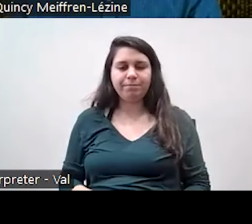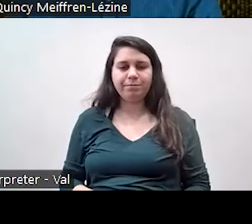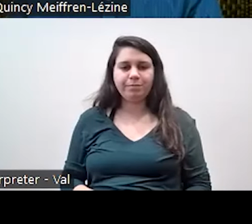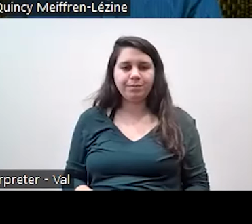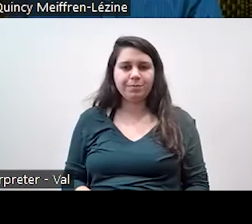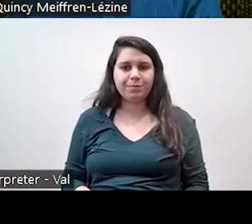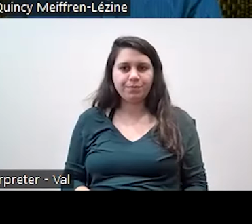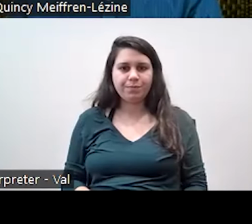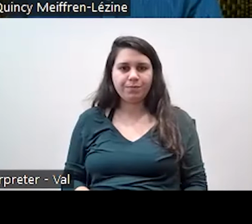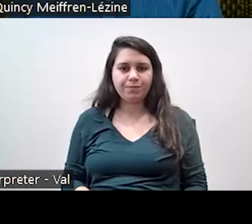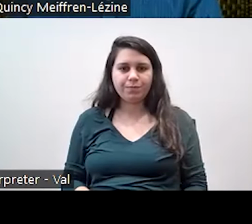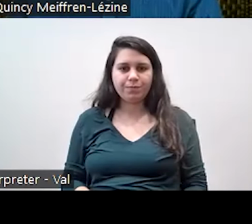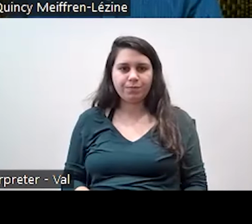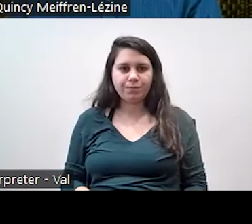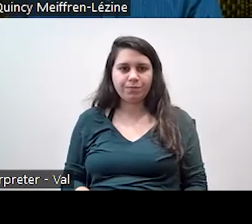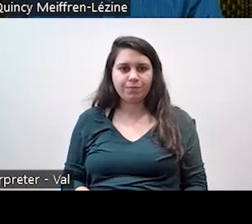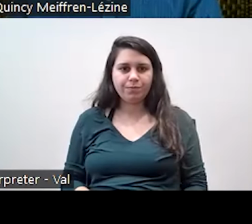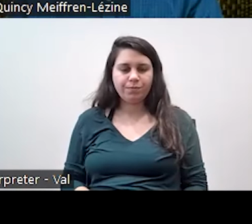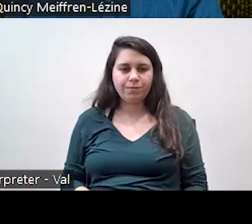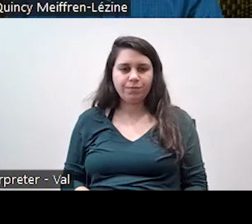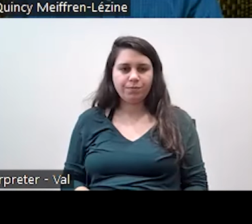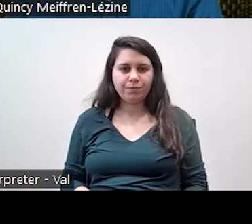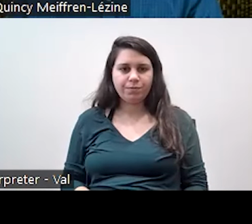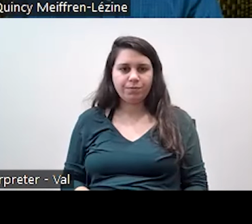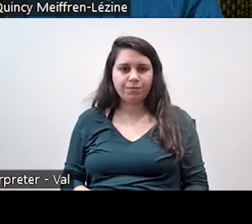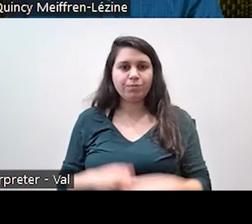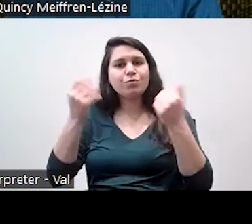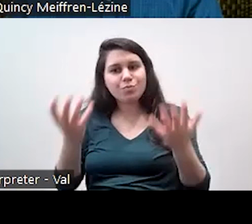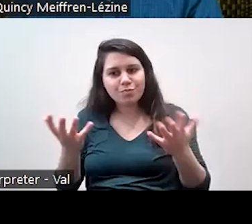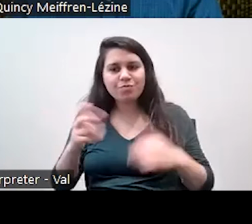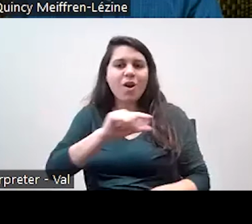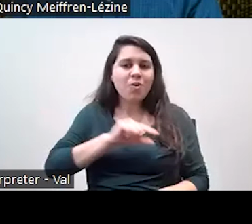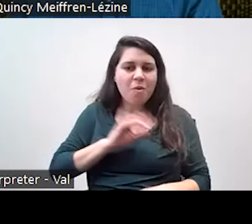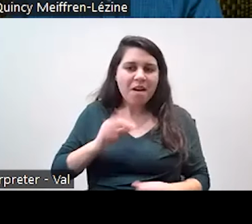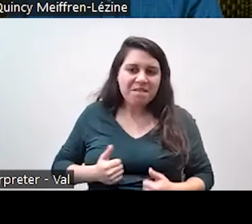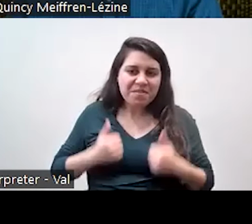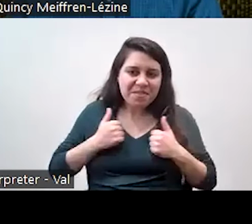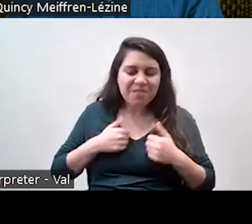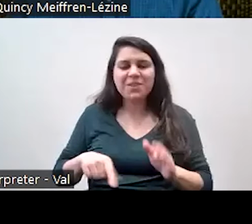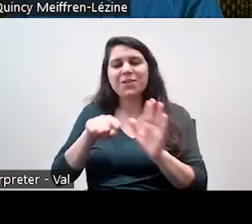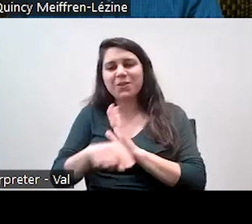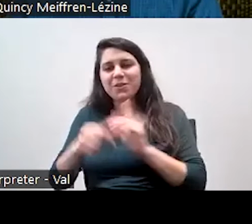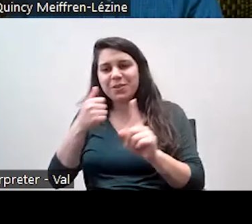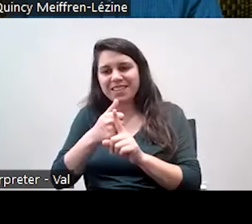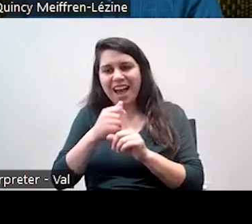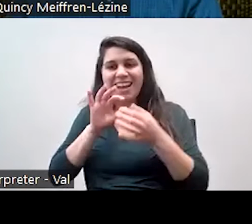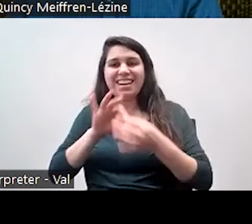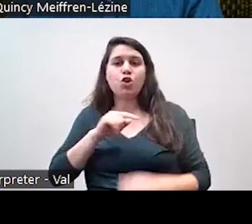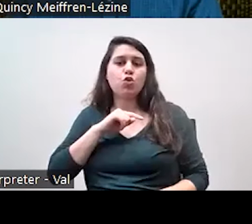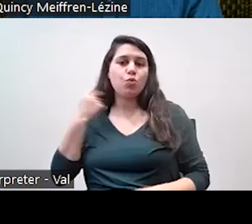So that then is the quality of life and suicide, looking at it from a risk